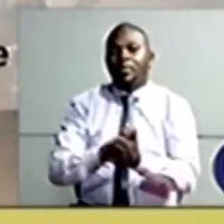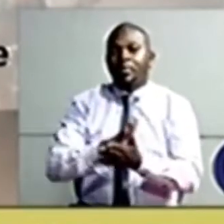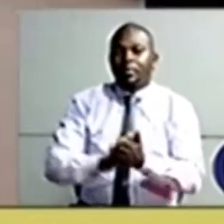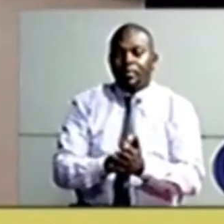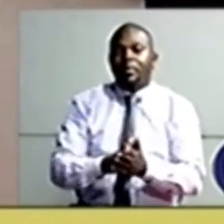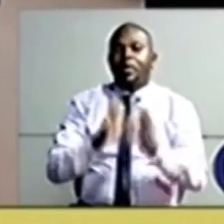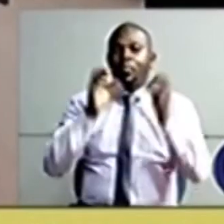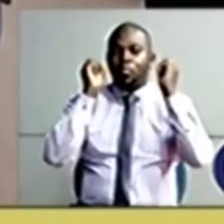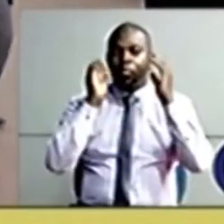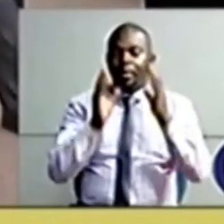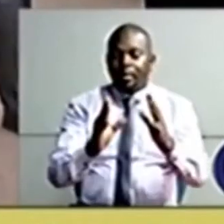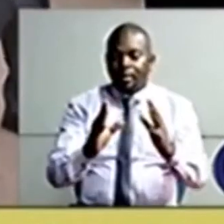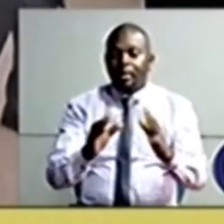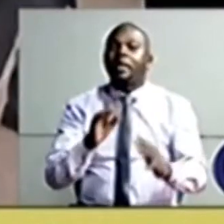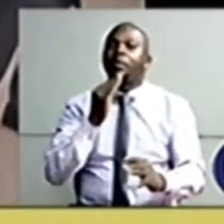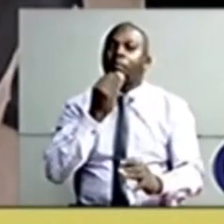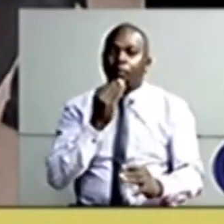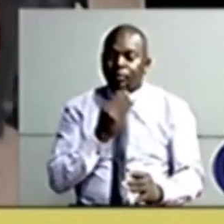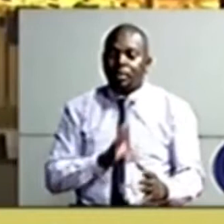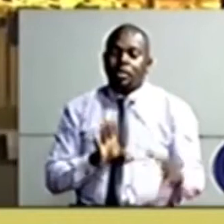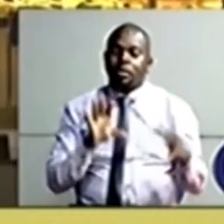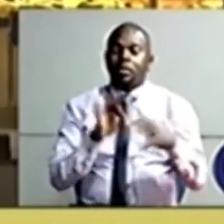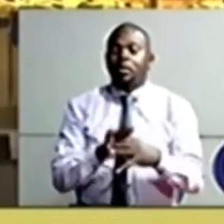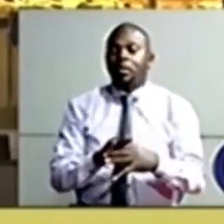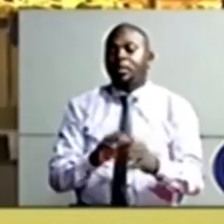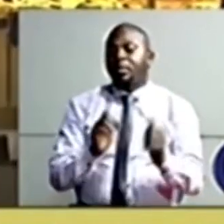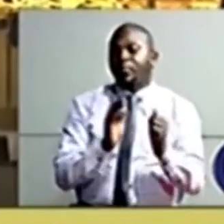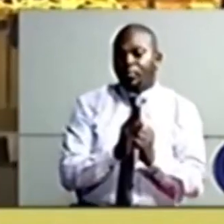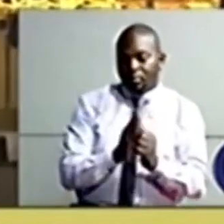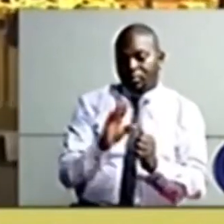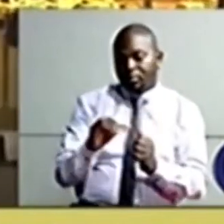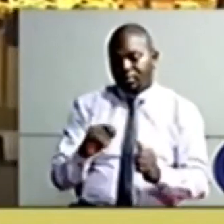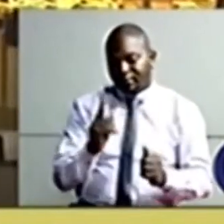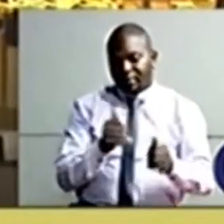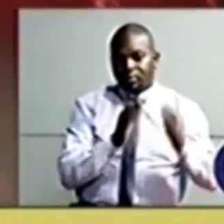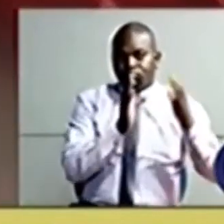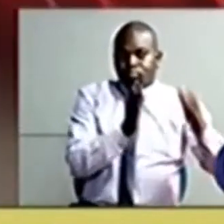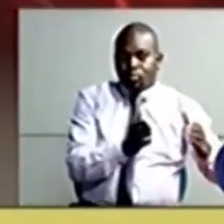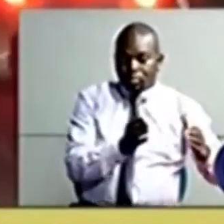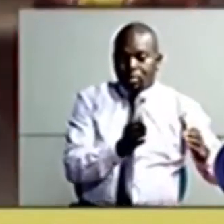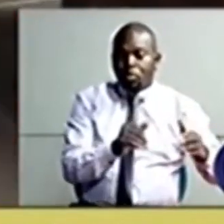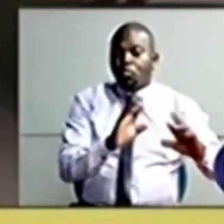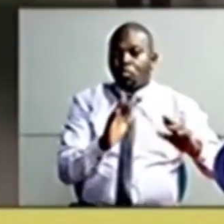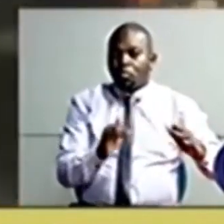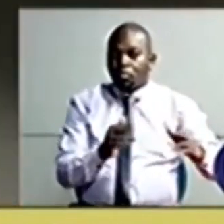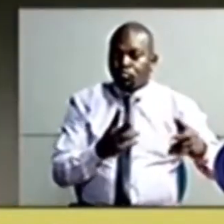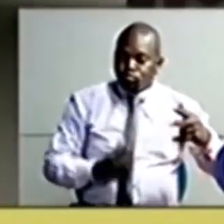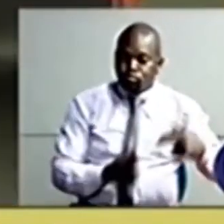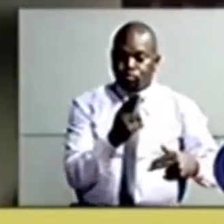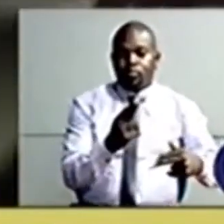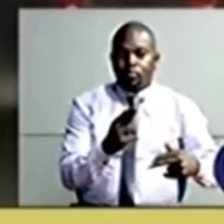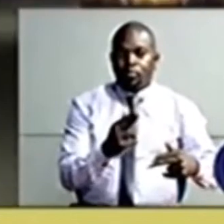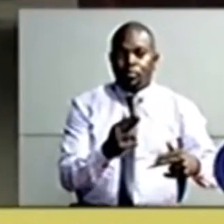Mubende. These were to join their 14 counterparts of the first phase that have already been earmarked